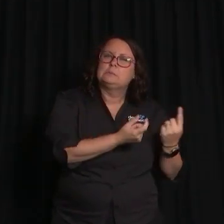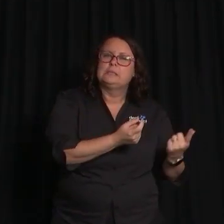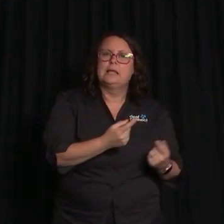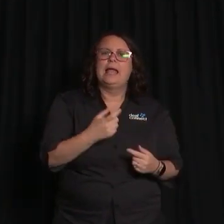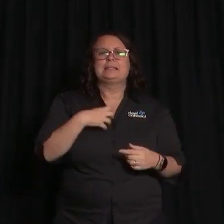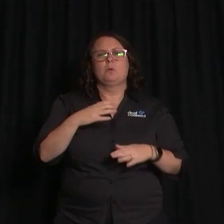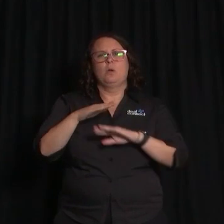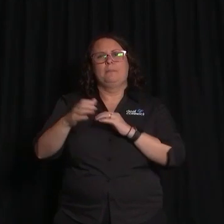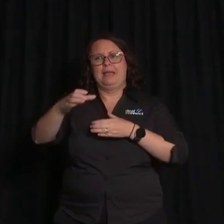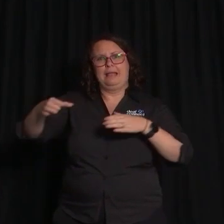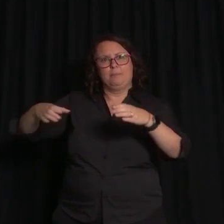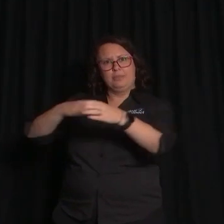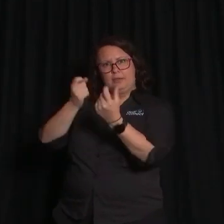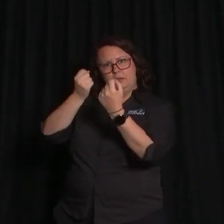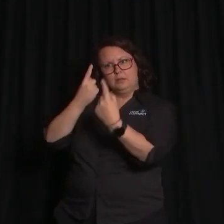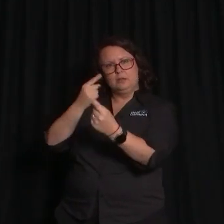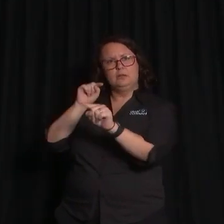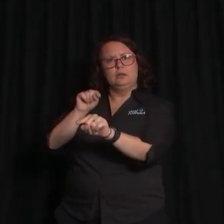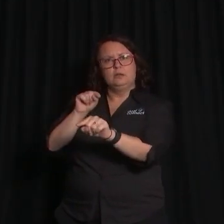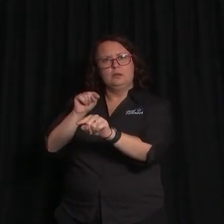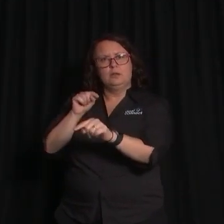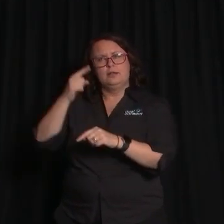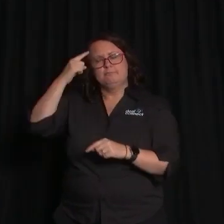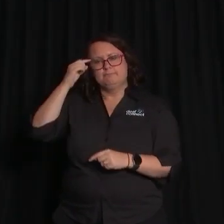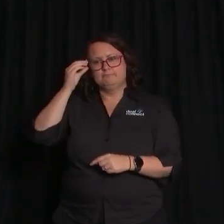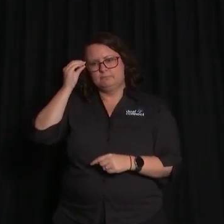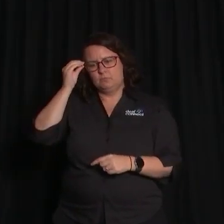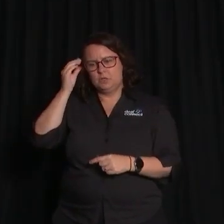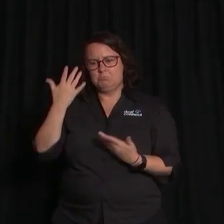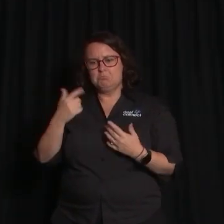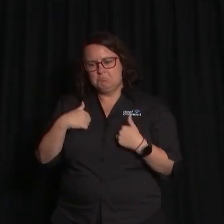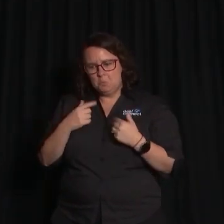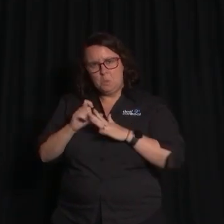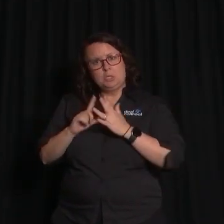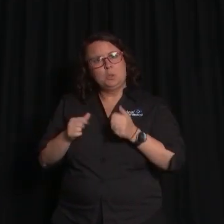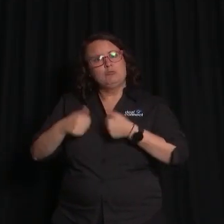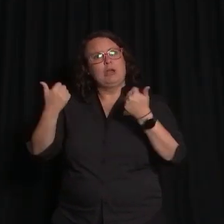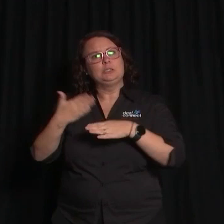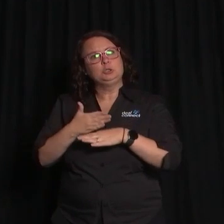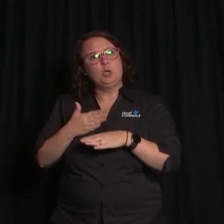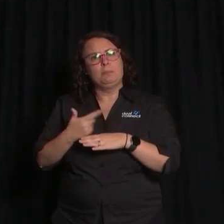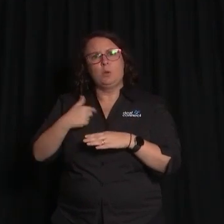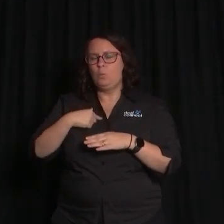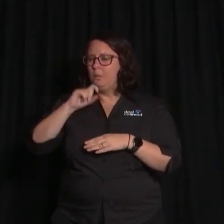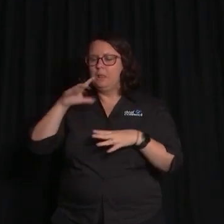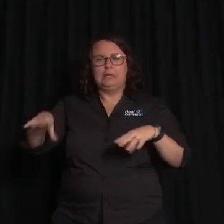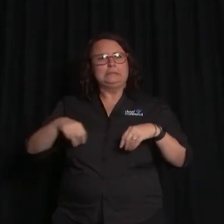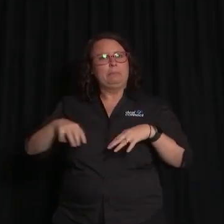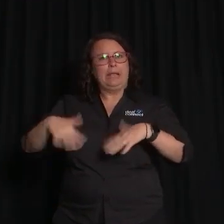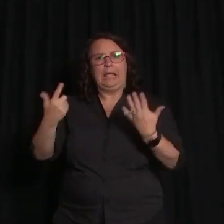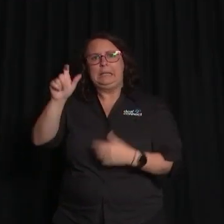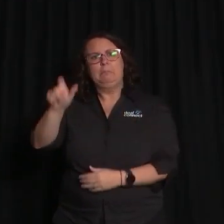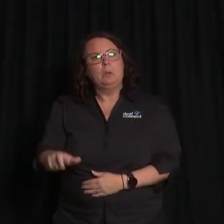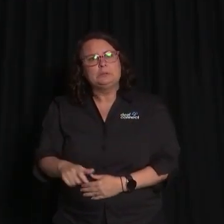apathy. It's a bit of sitting back on our laurels and saying, yeah, we're doing a great job. We service everyone in every